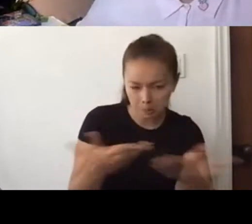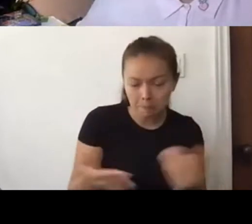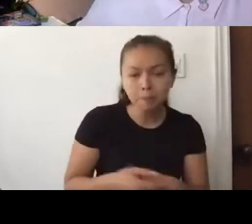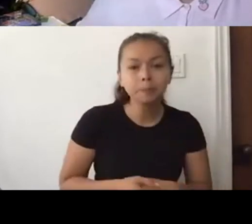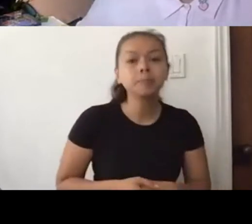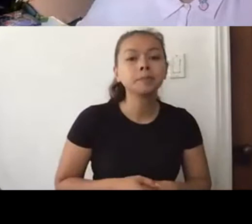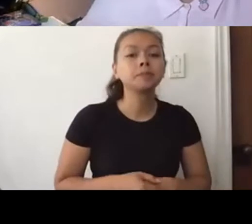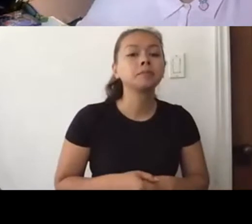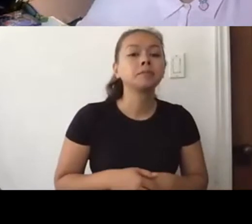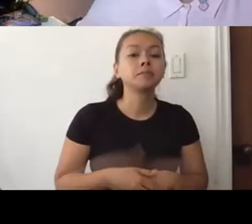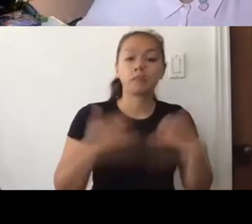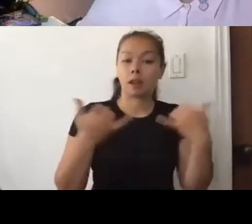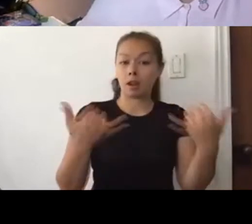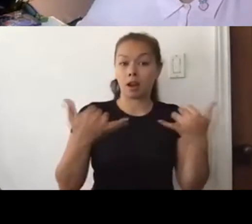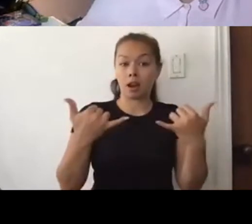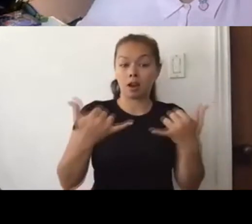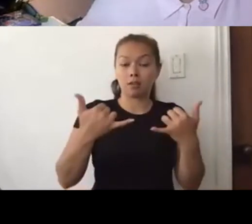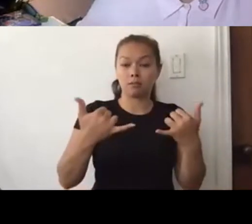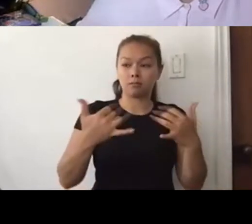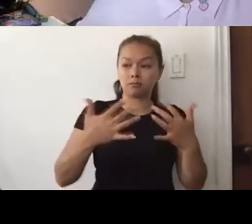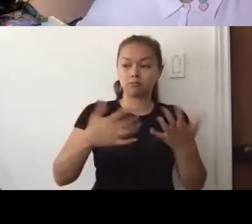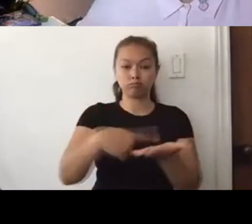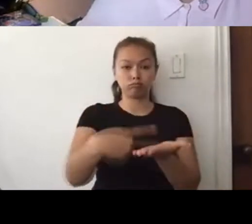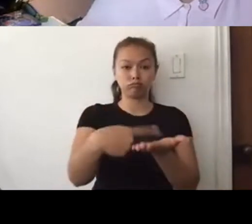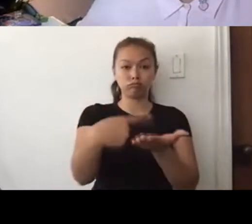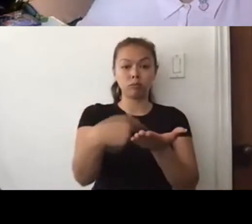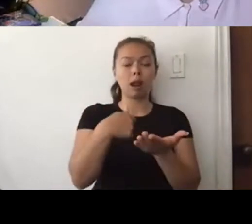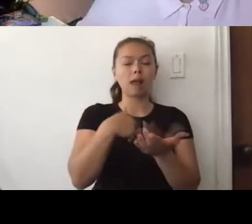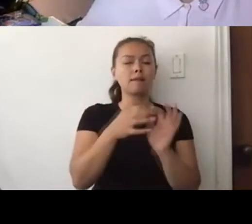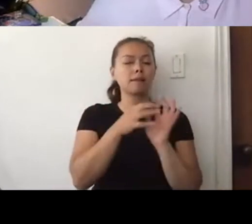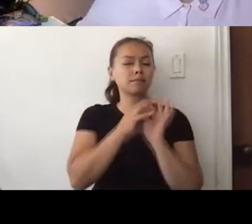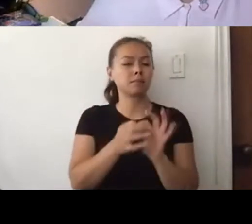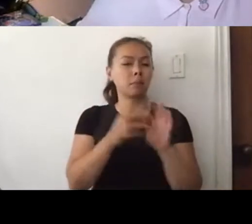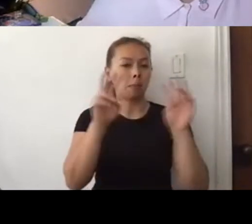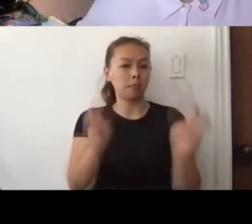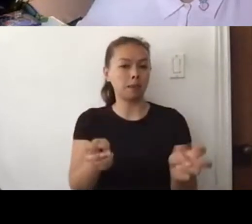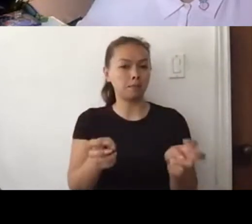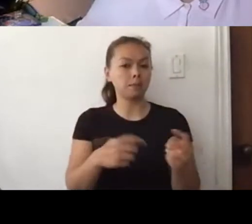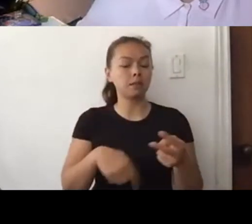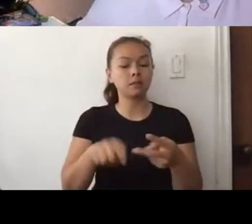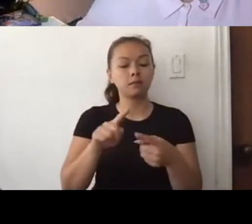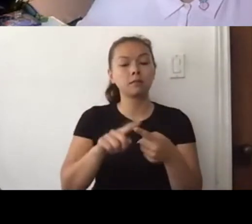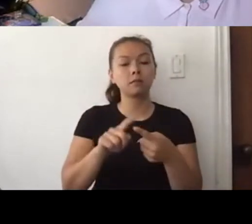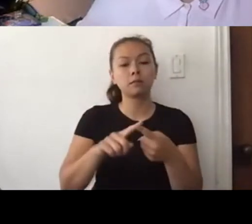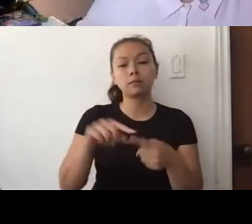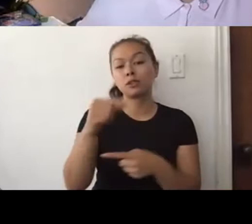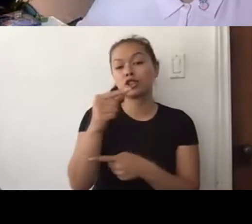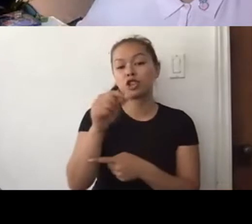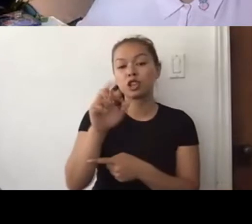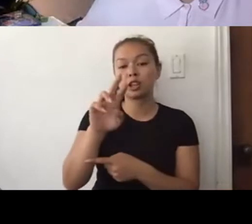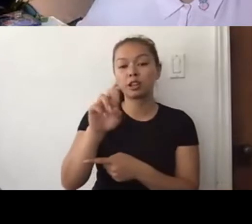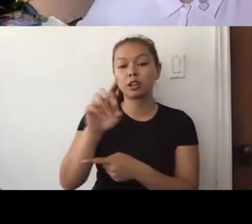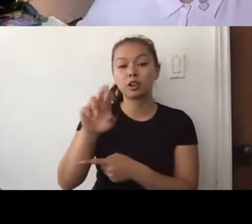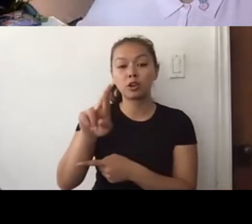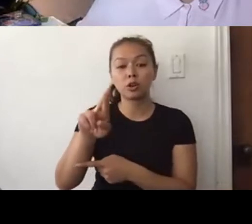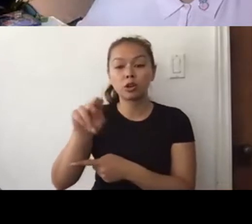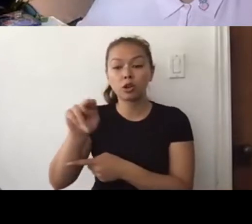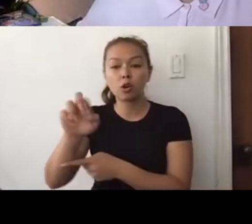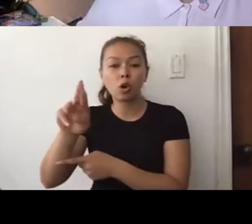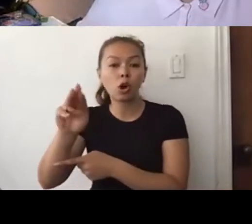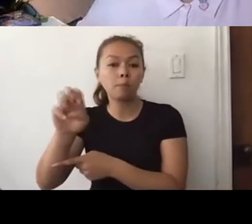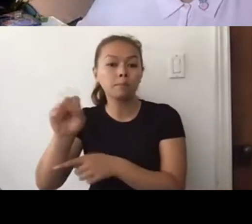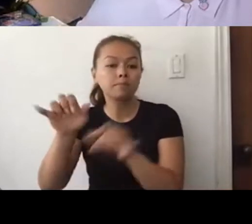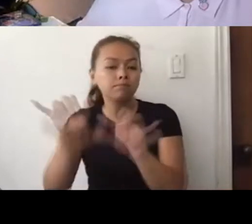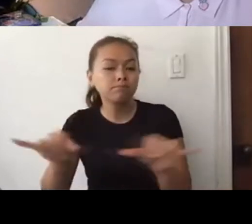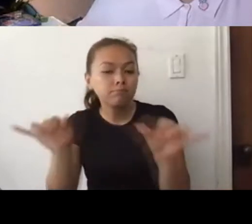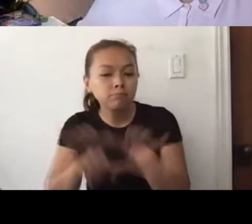is based on a number of themes. First, the impact of gender norms, both pressures and opportunities. Masculinity, gender